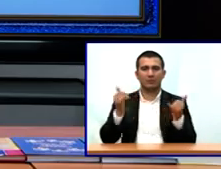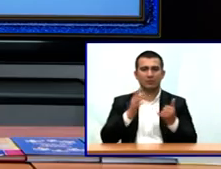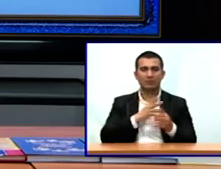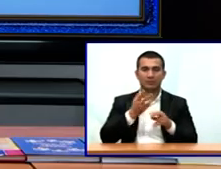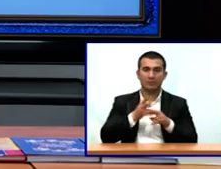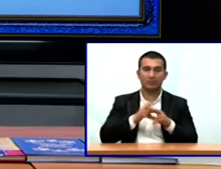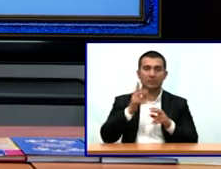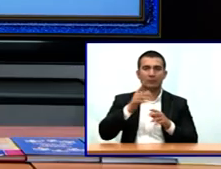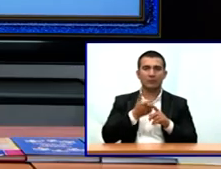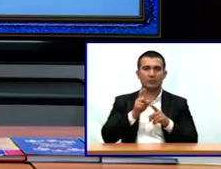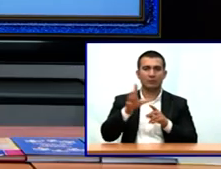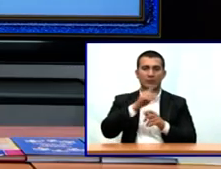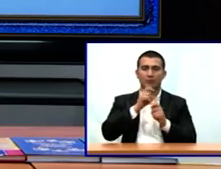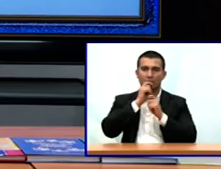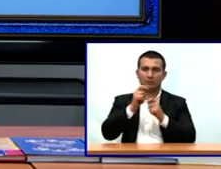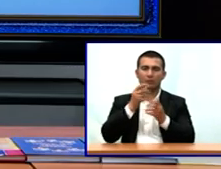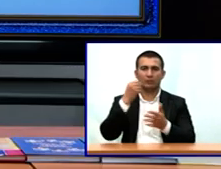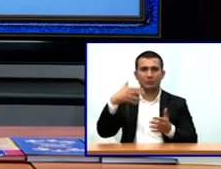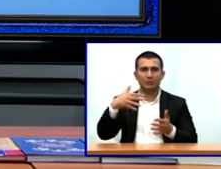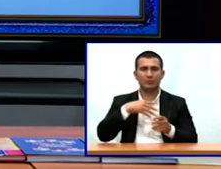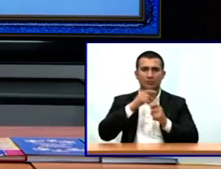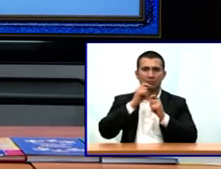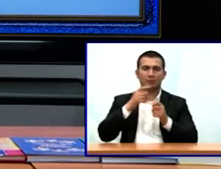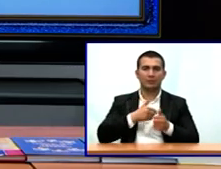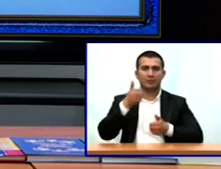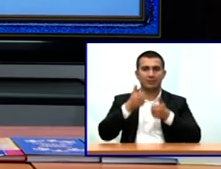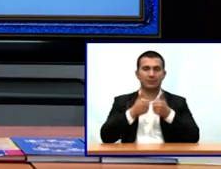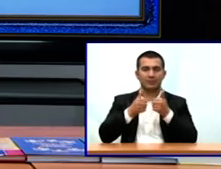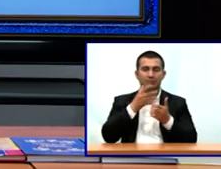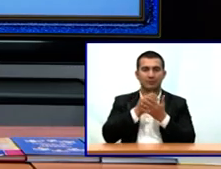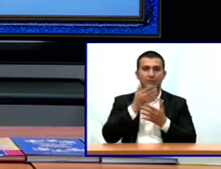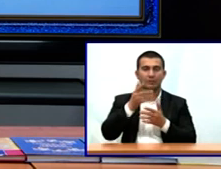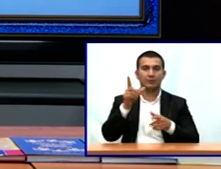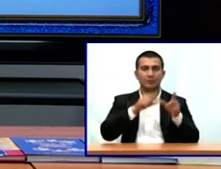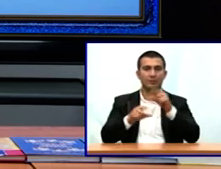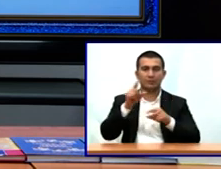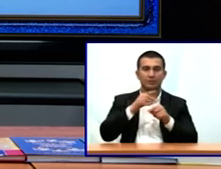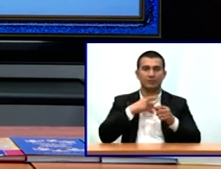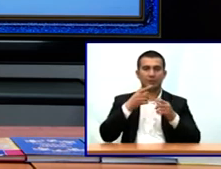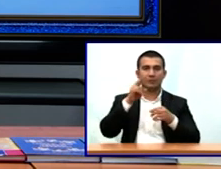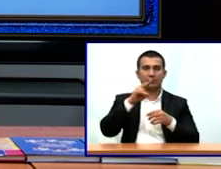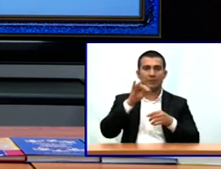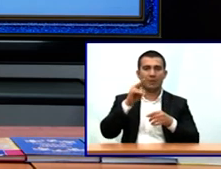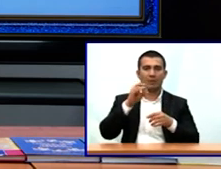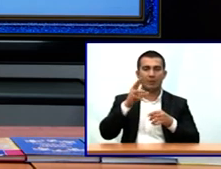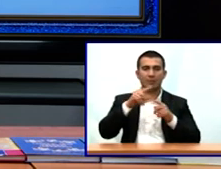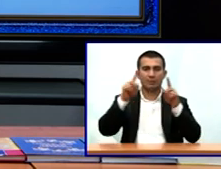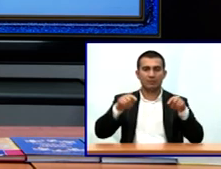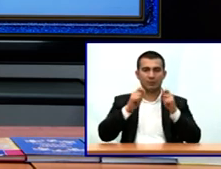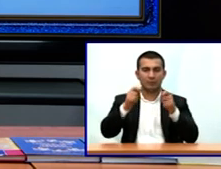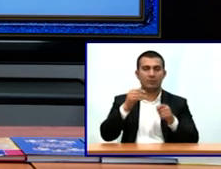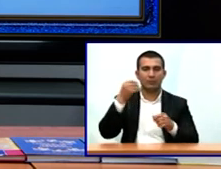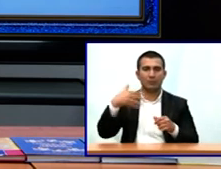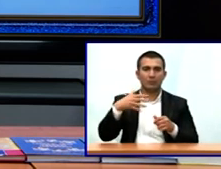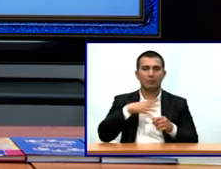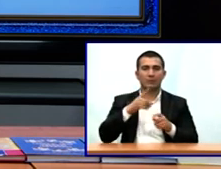boradi. To'rtinchi gapimiz. Fan olimpiadalari g'oliblariga diplom va qimmatbaho sovg'alar